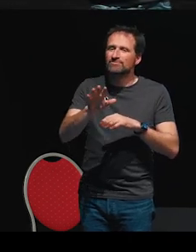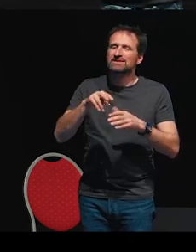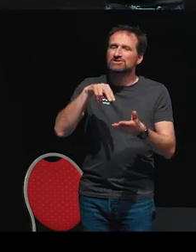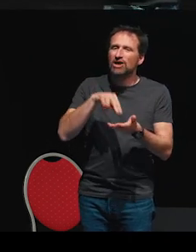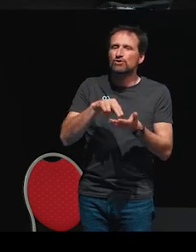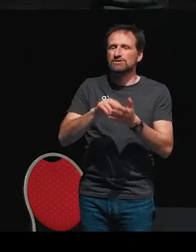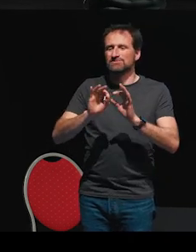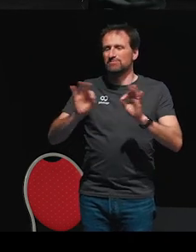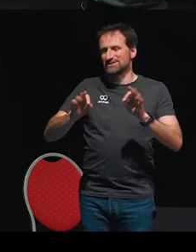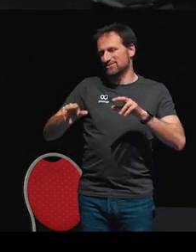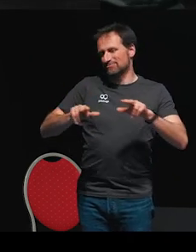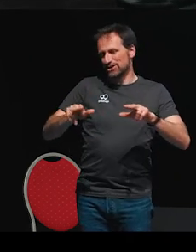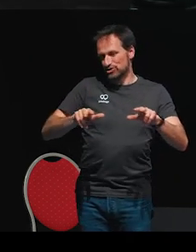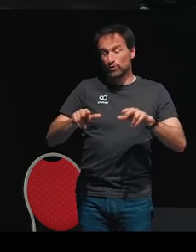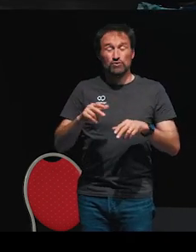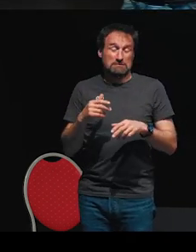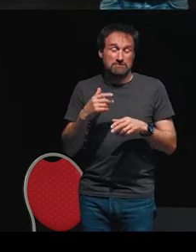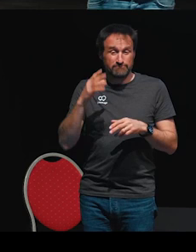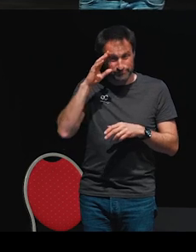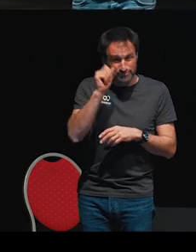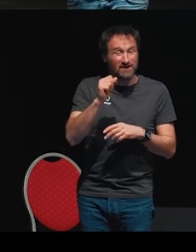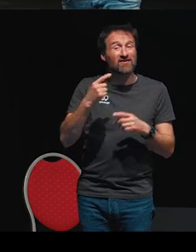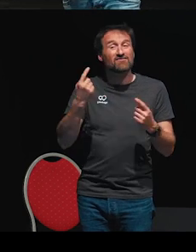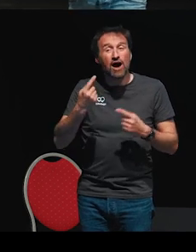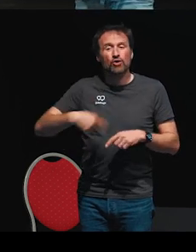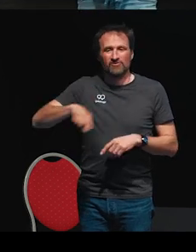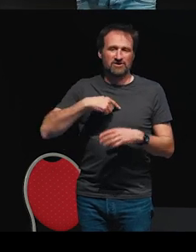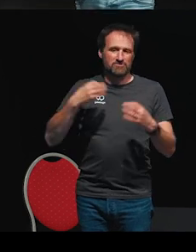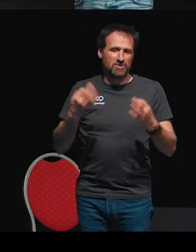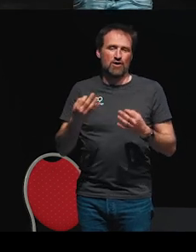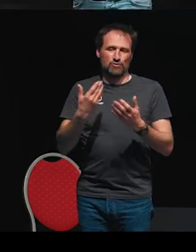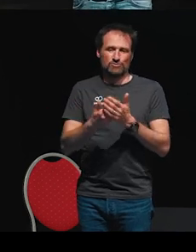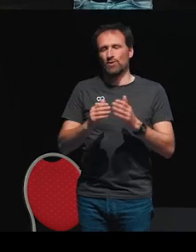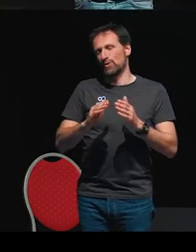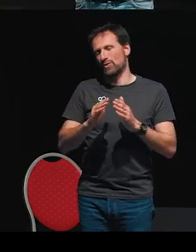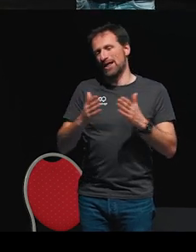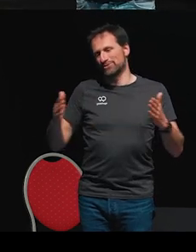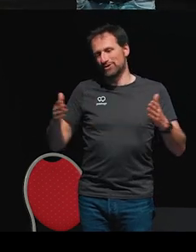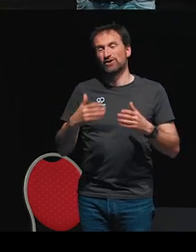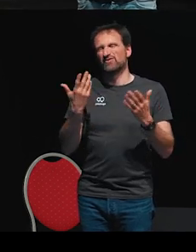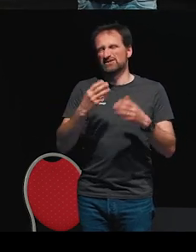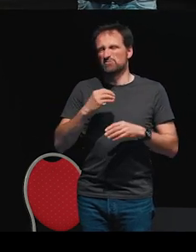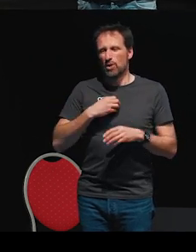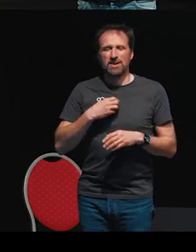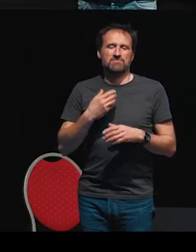and have more clue why we need those libraries and what the problems behind those libraries